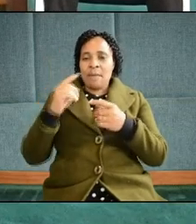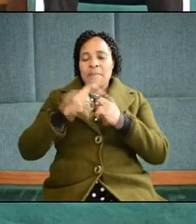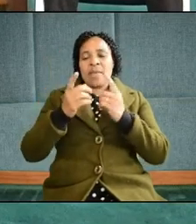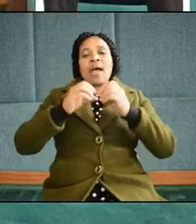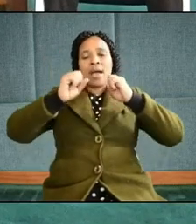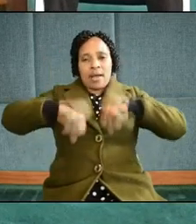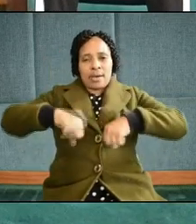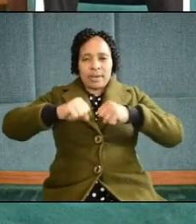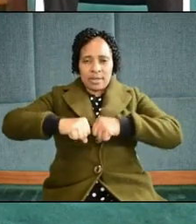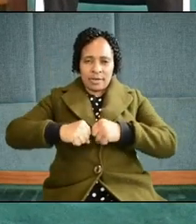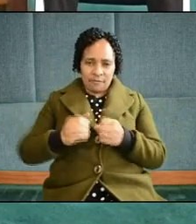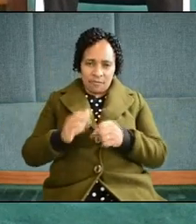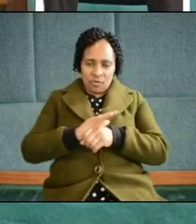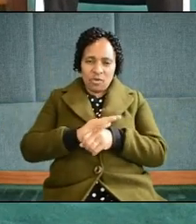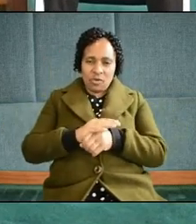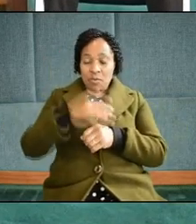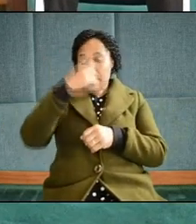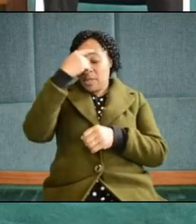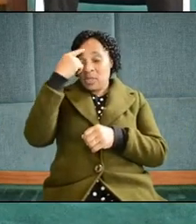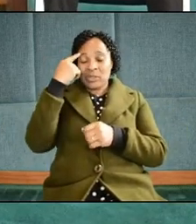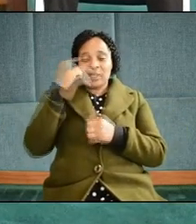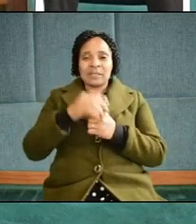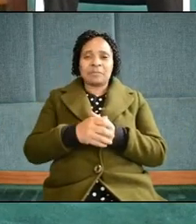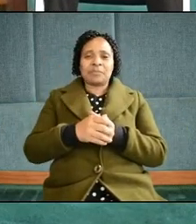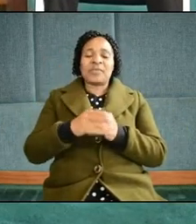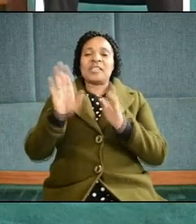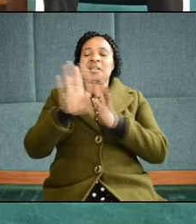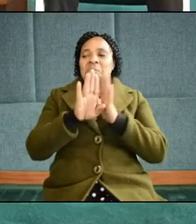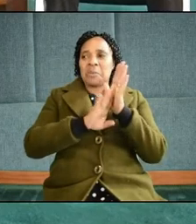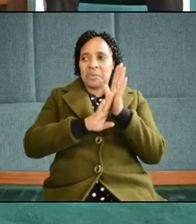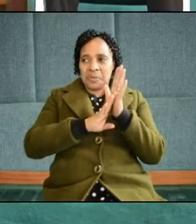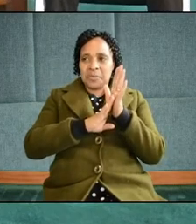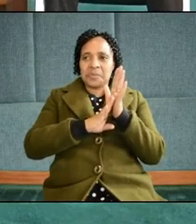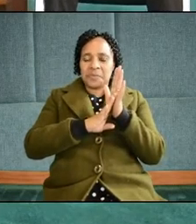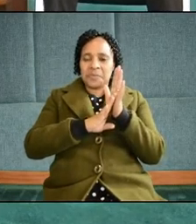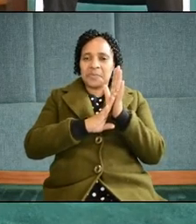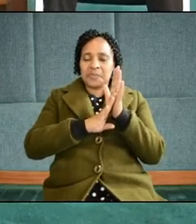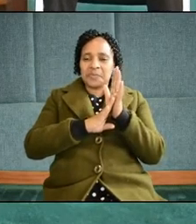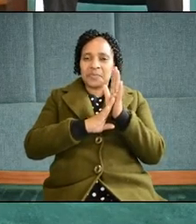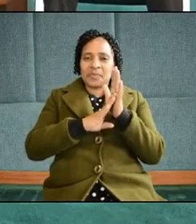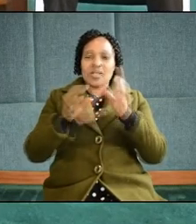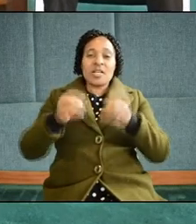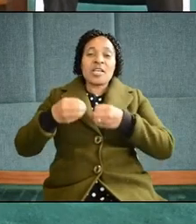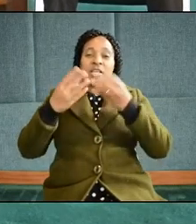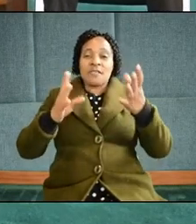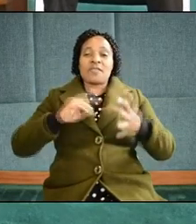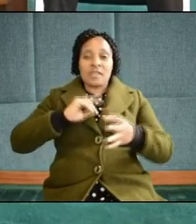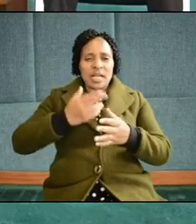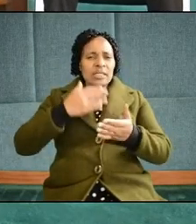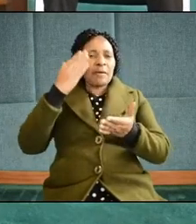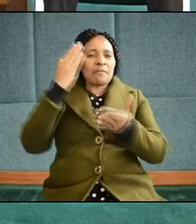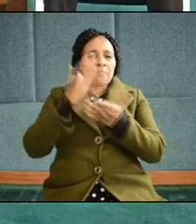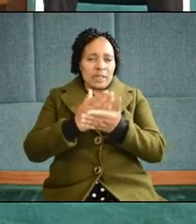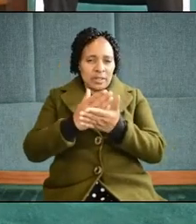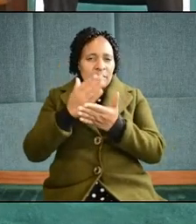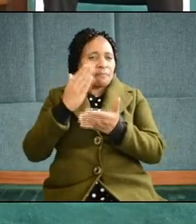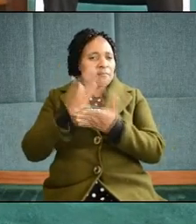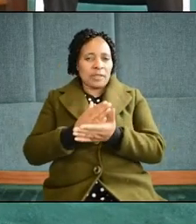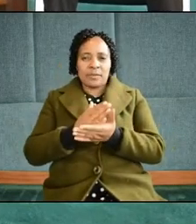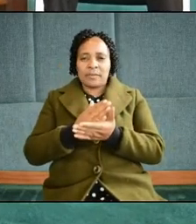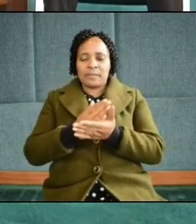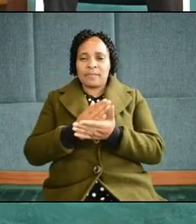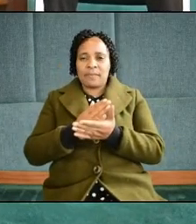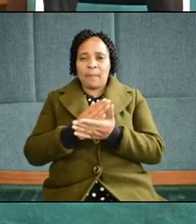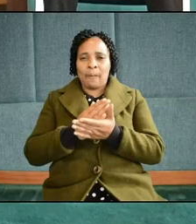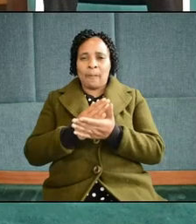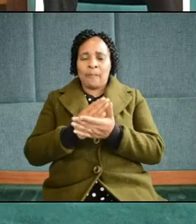with this one because the Bible gives us facts